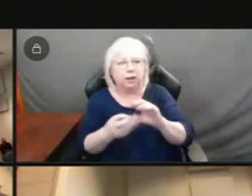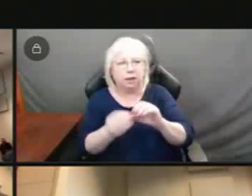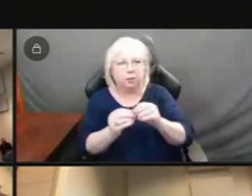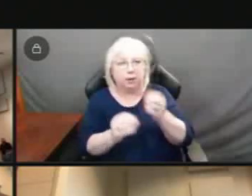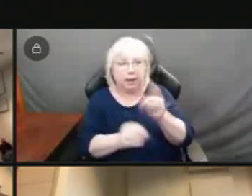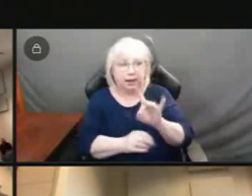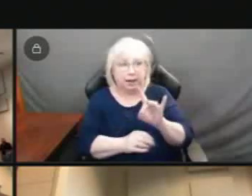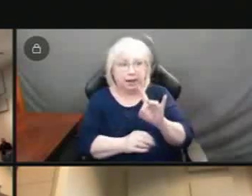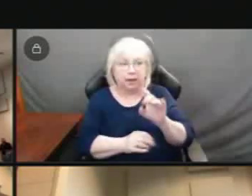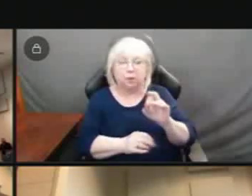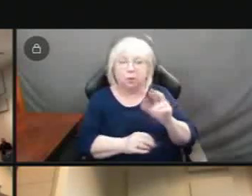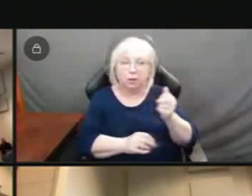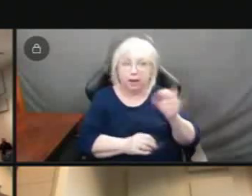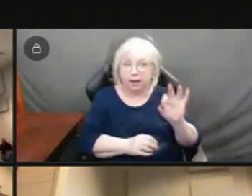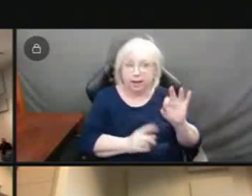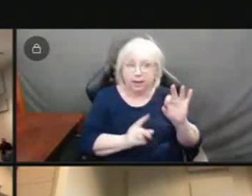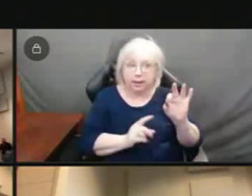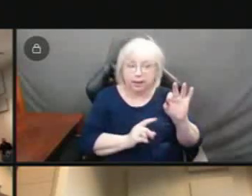19?